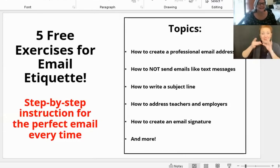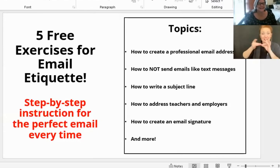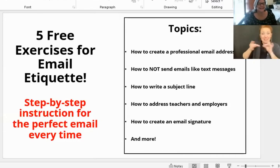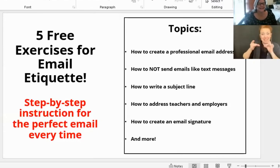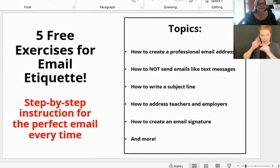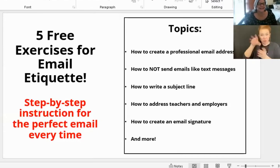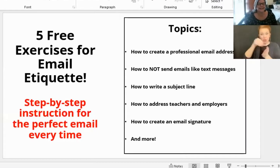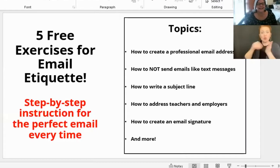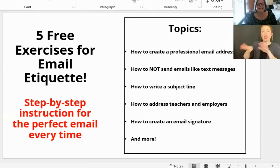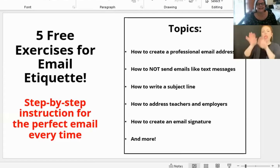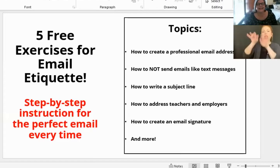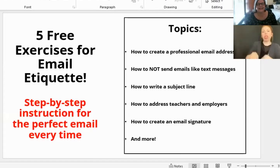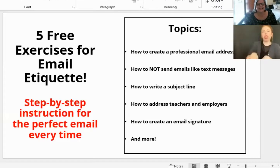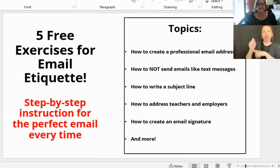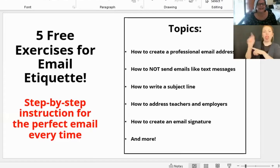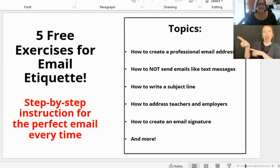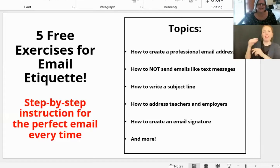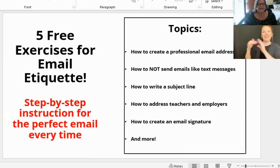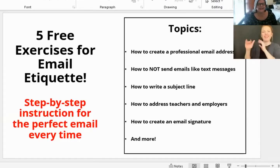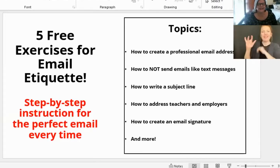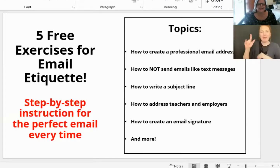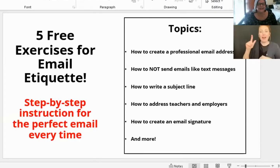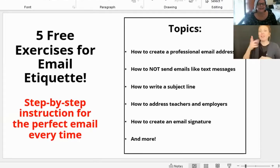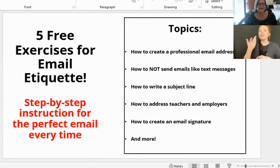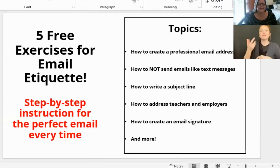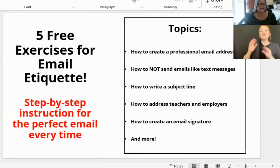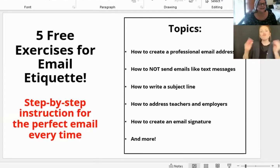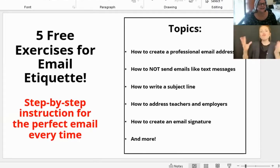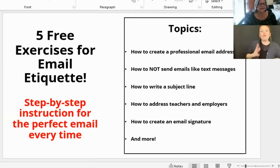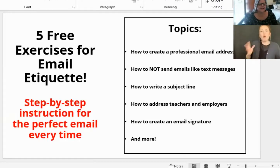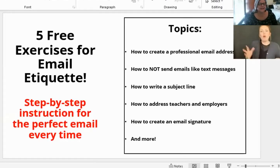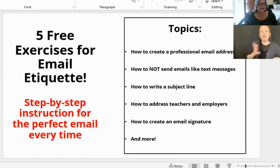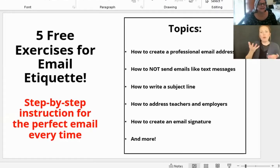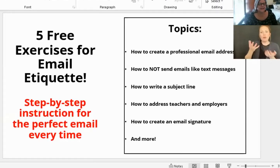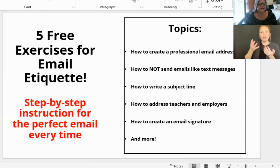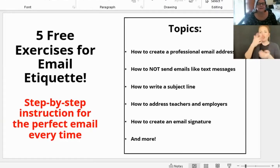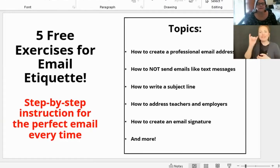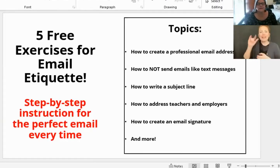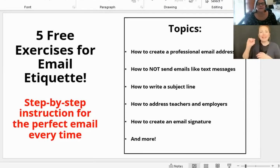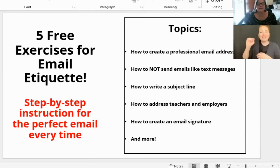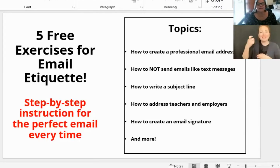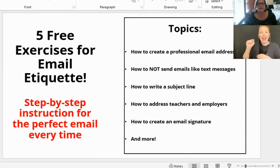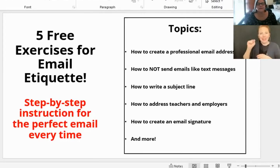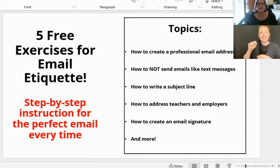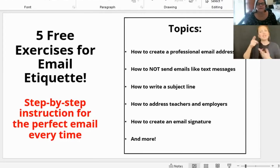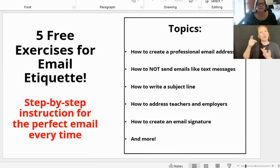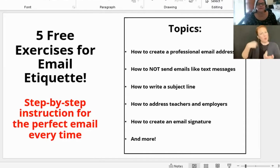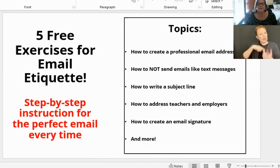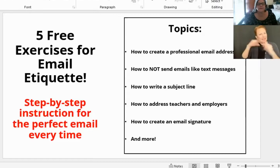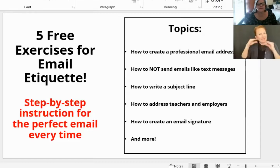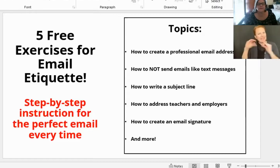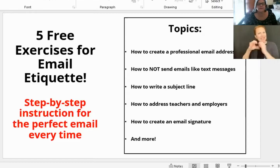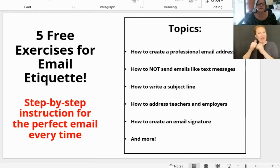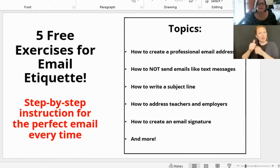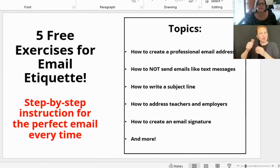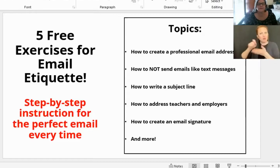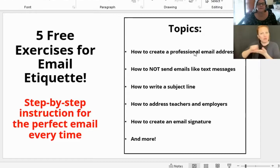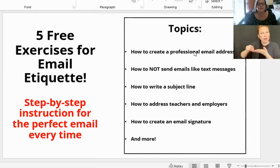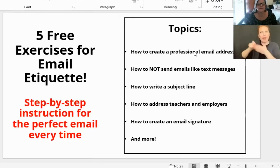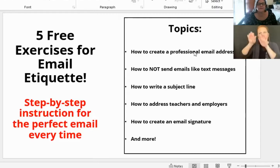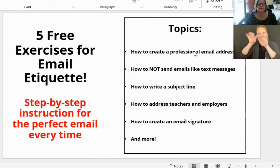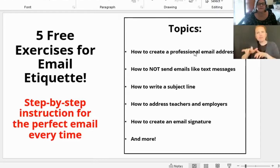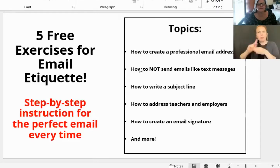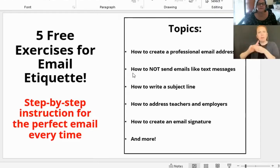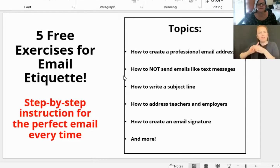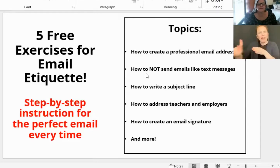So what we do is give students and you guidance on how to write professional grade emails, learning how to